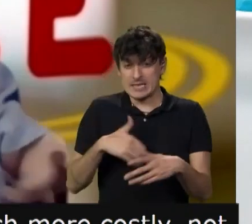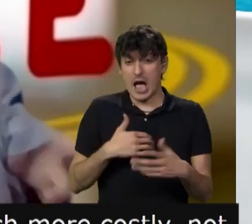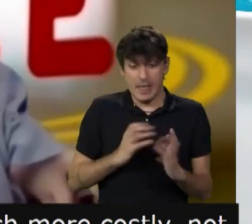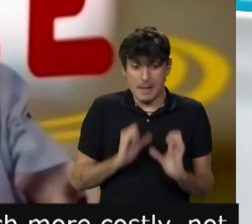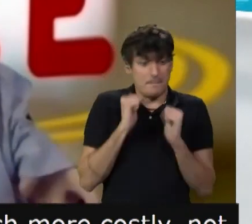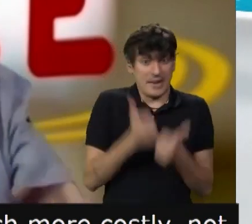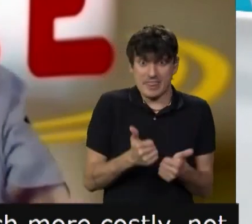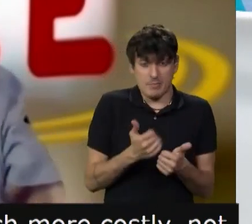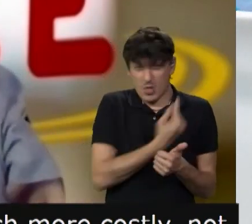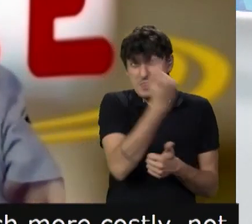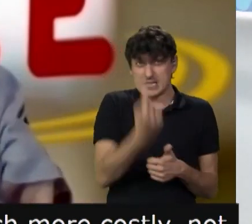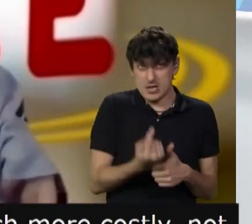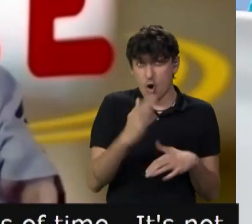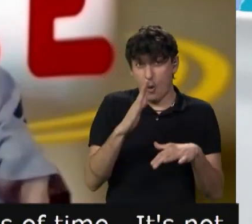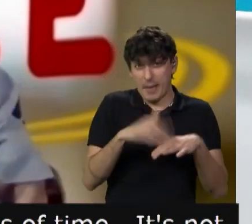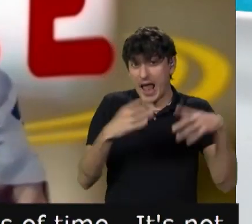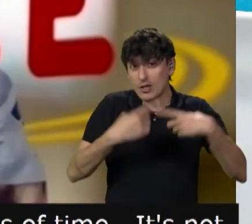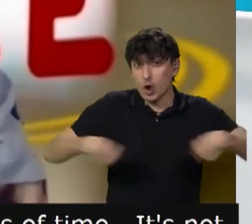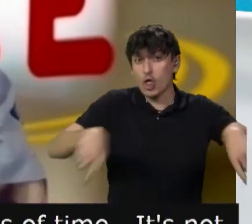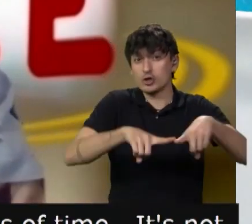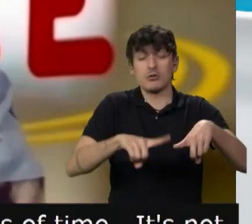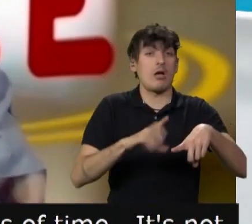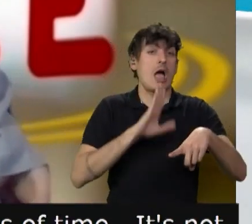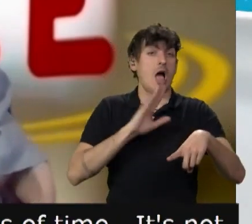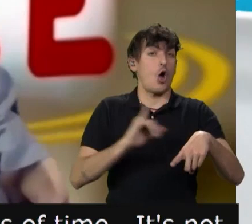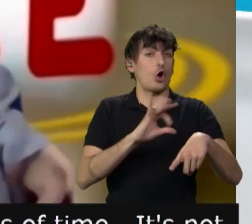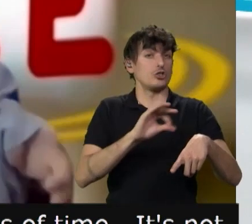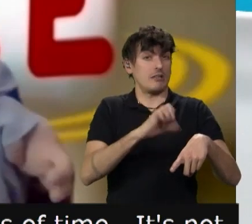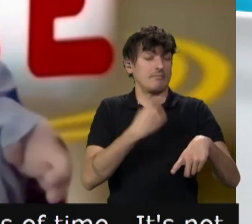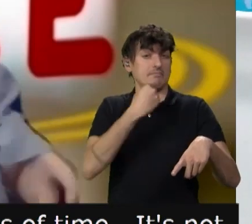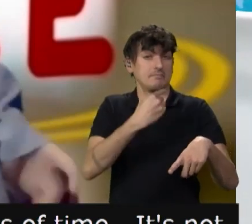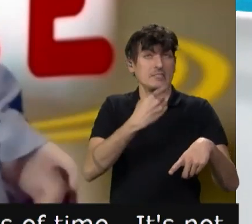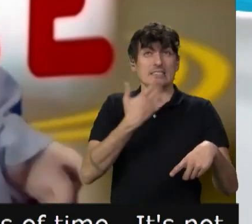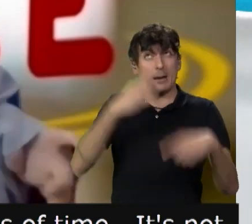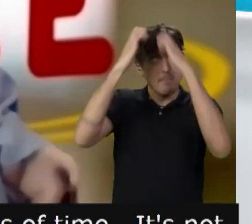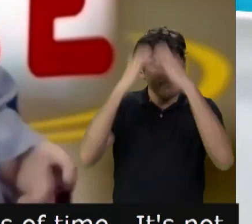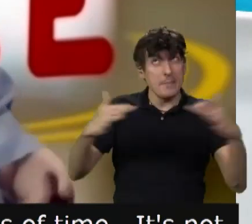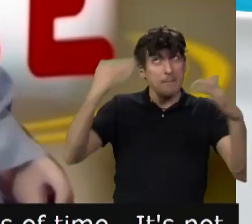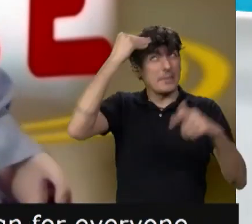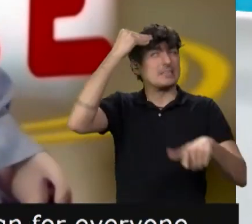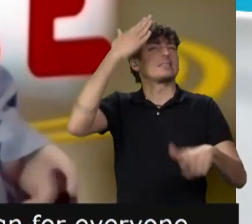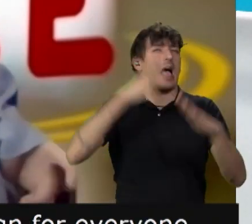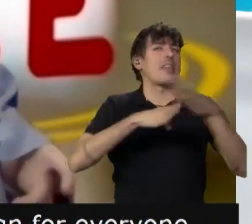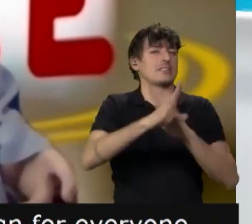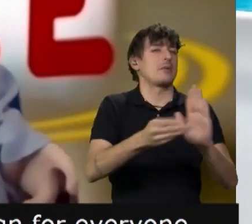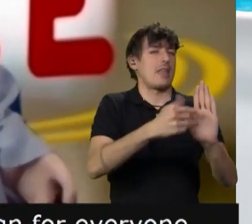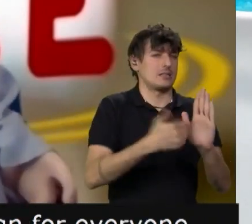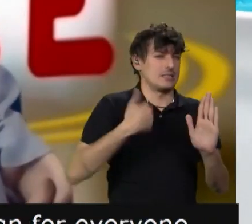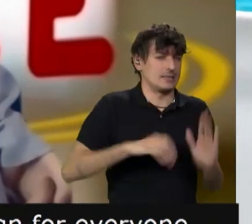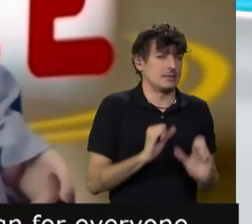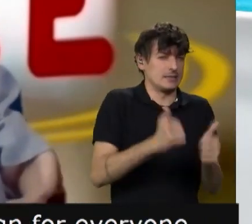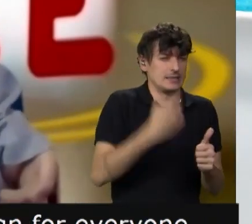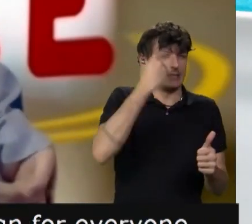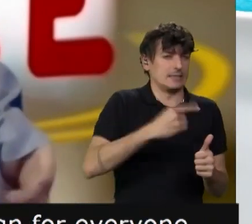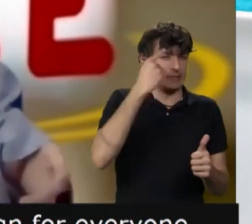if accessibility is considered in the design for everyone, as Jose mentioned. So from the design point